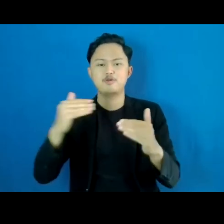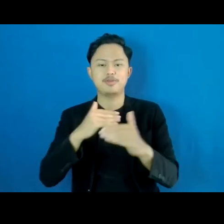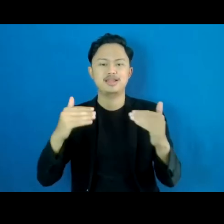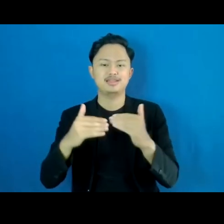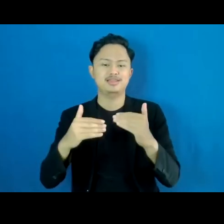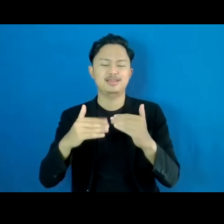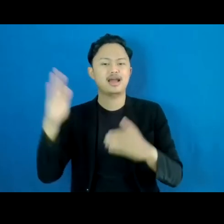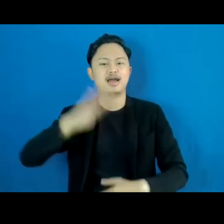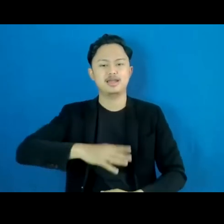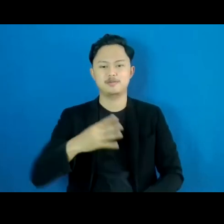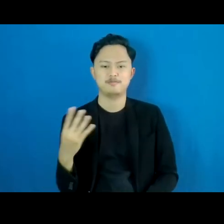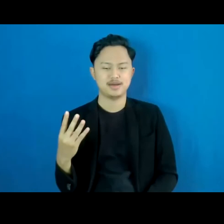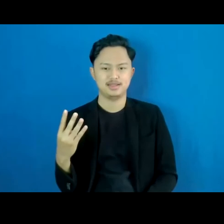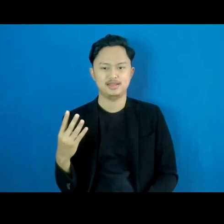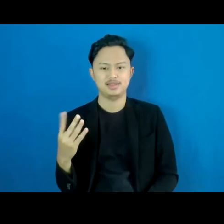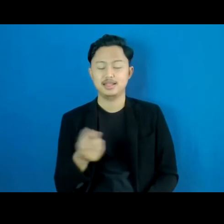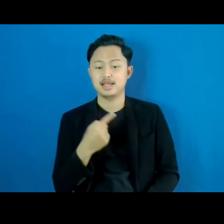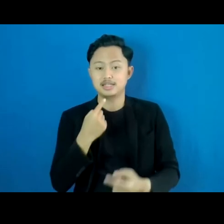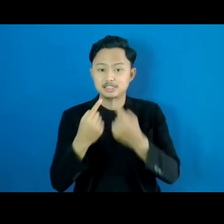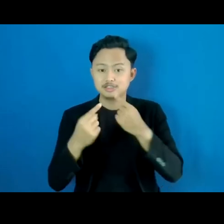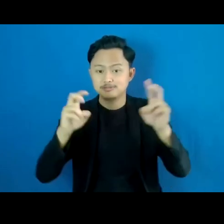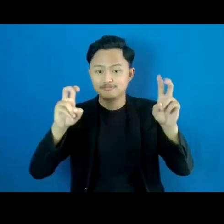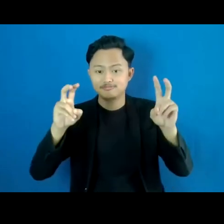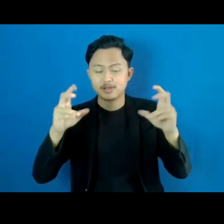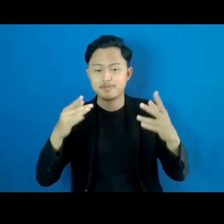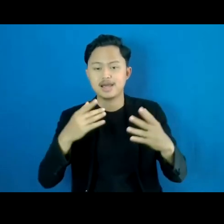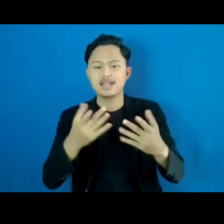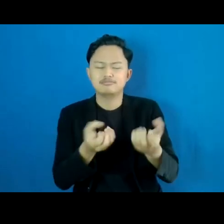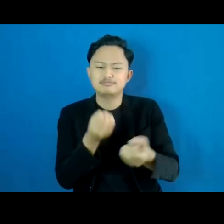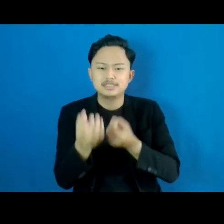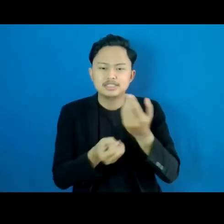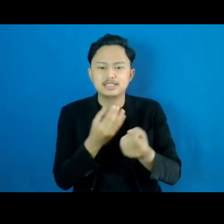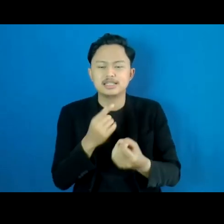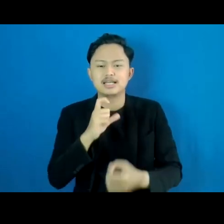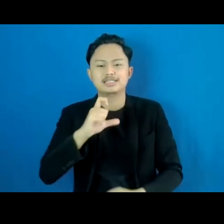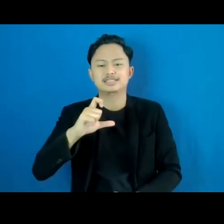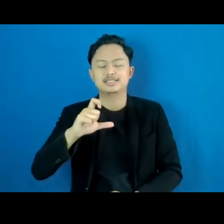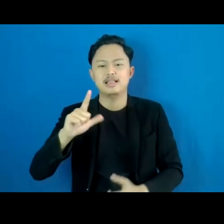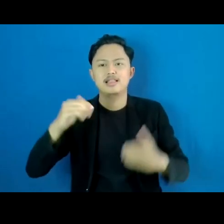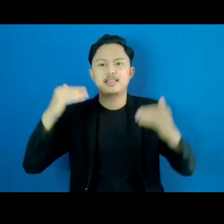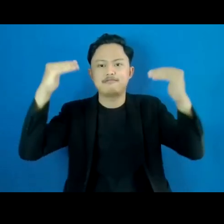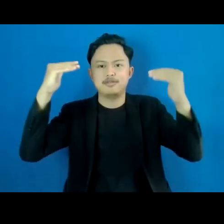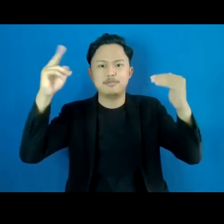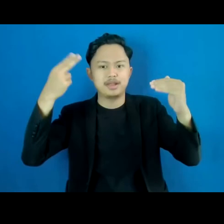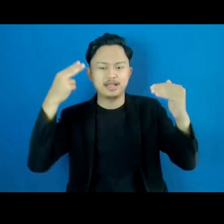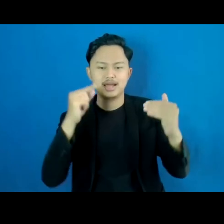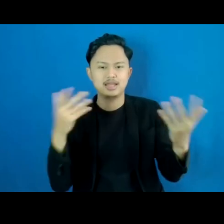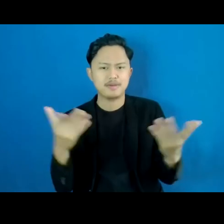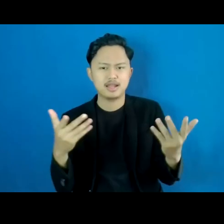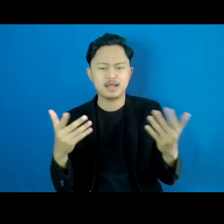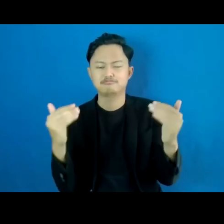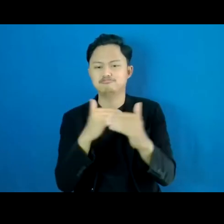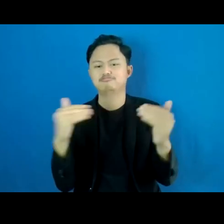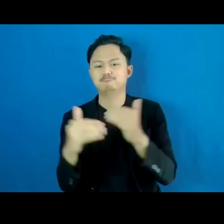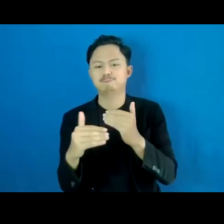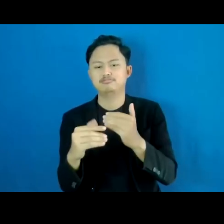4. We'll have the topic of findings dissemination to city level government and public transport operators. And once again, it